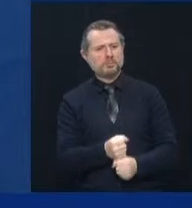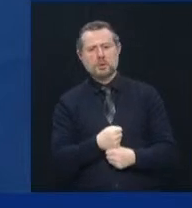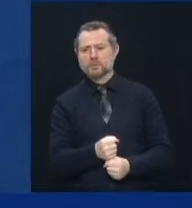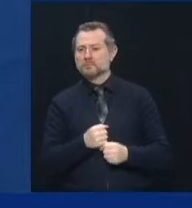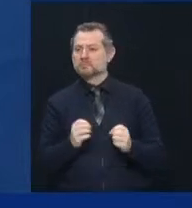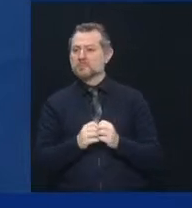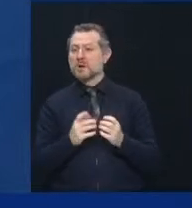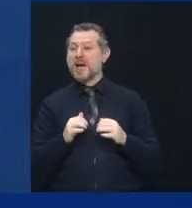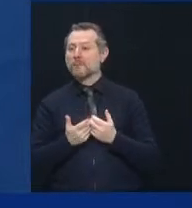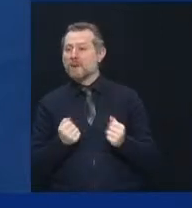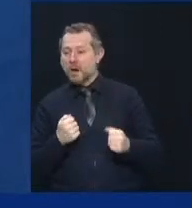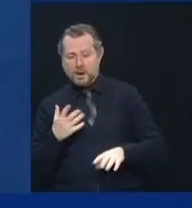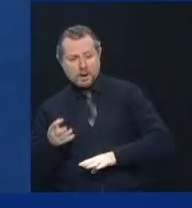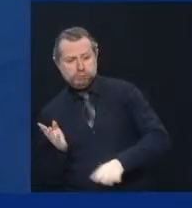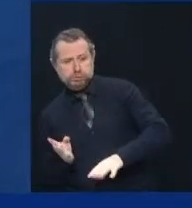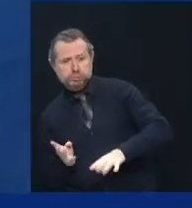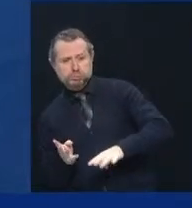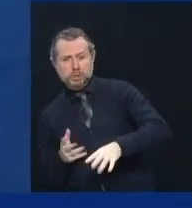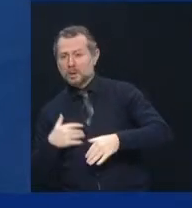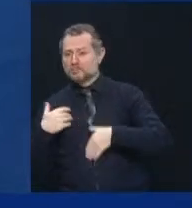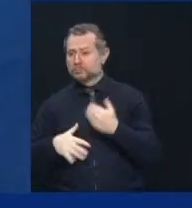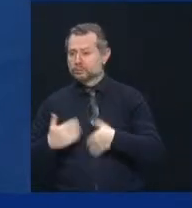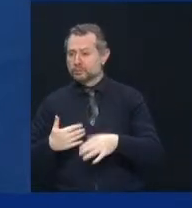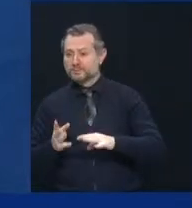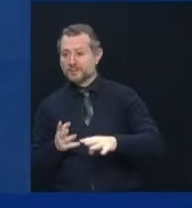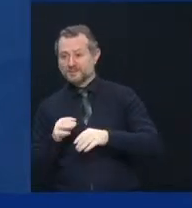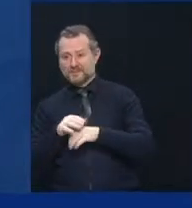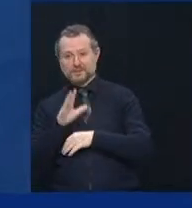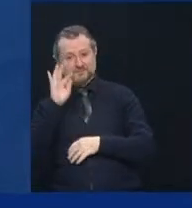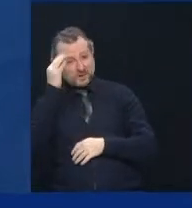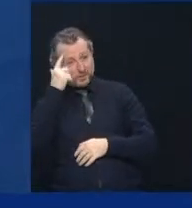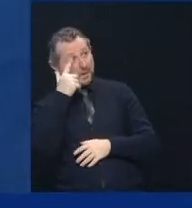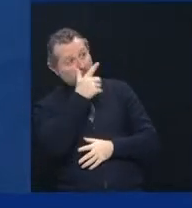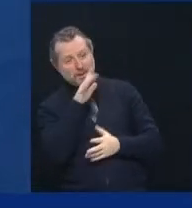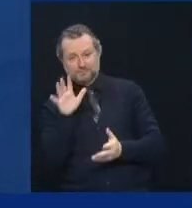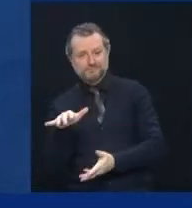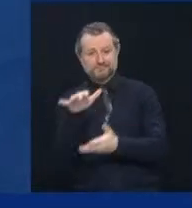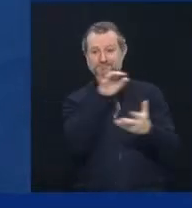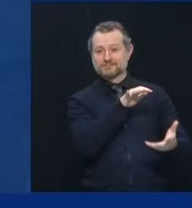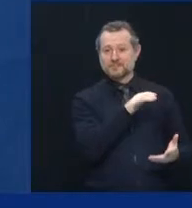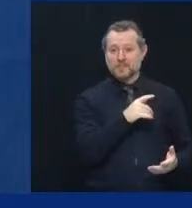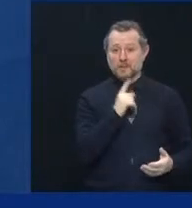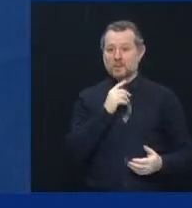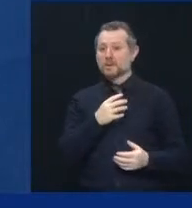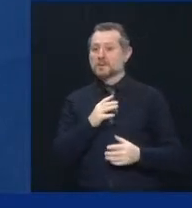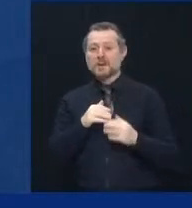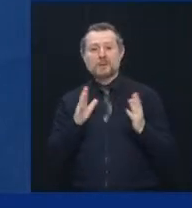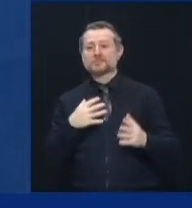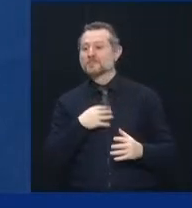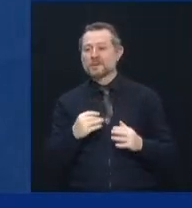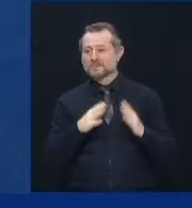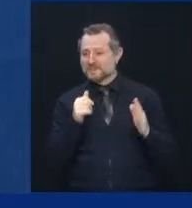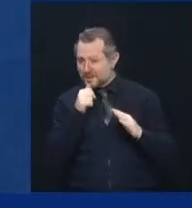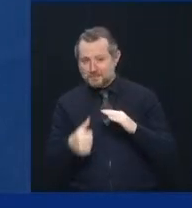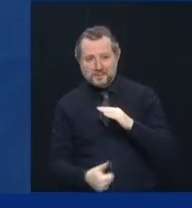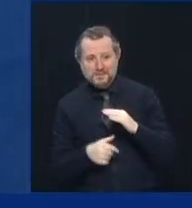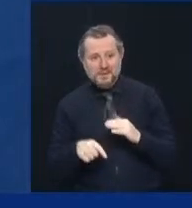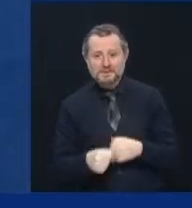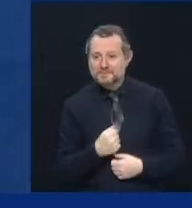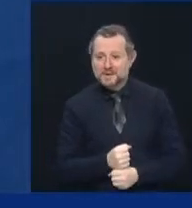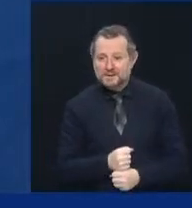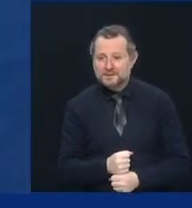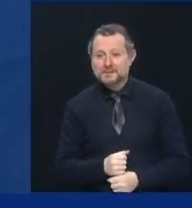that affects the federal supply, right? White House doesn't make this in their basement. They ordered it. Pfizer,